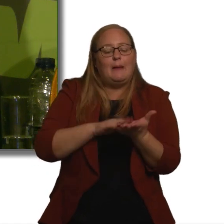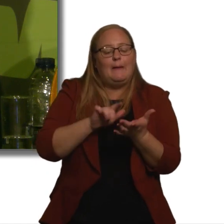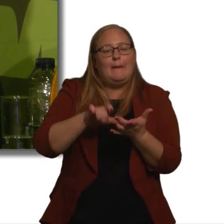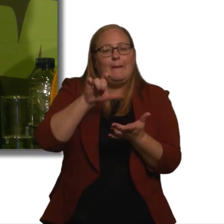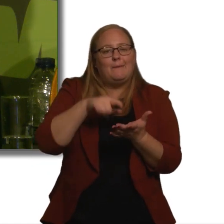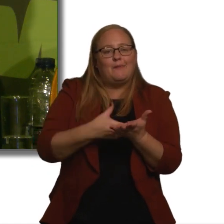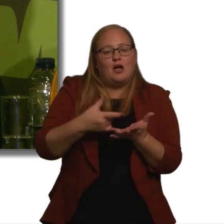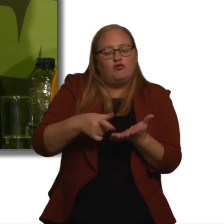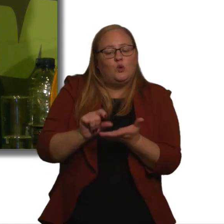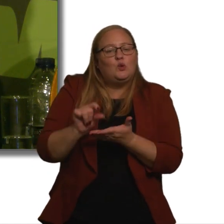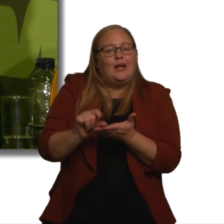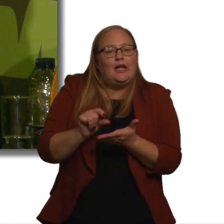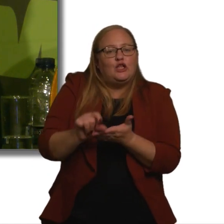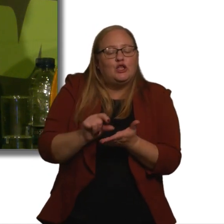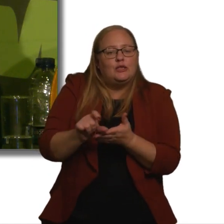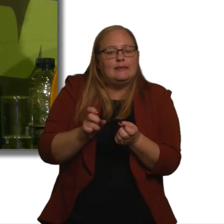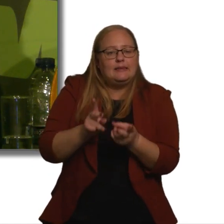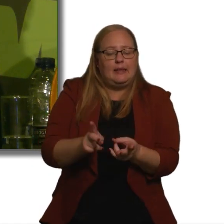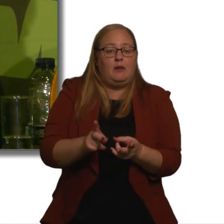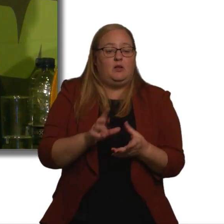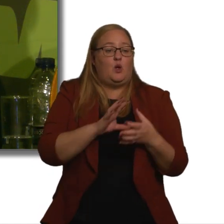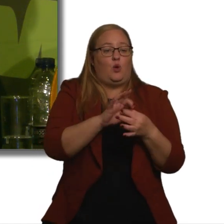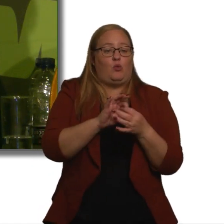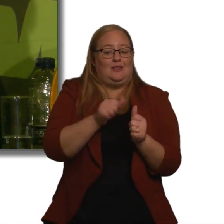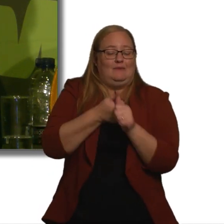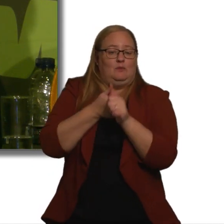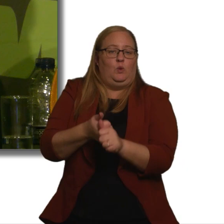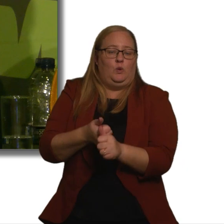of the cooperative movement's support for this appeal.